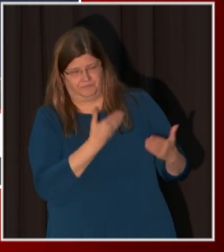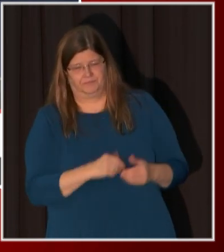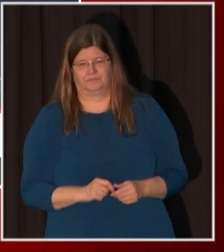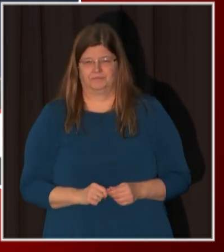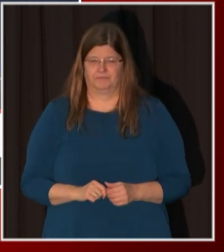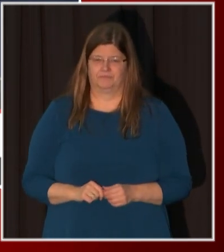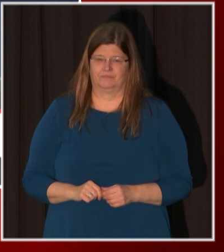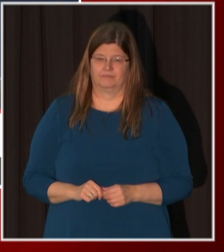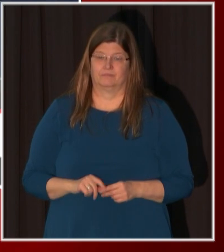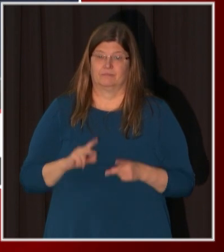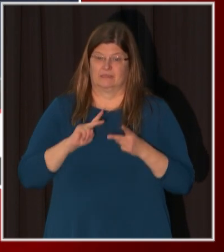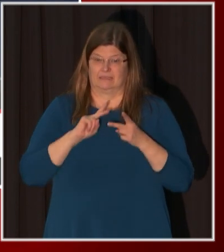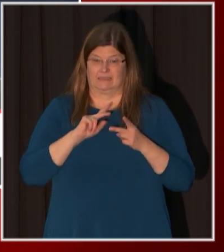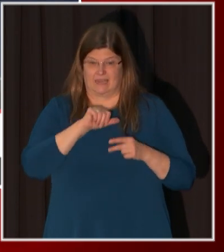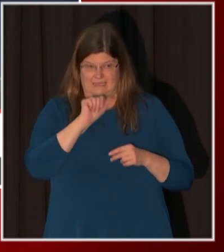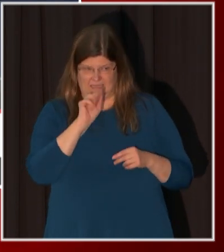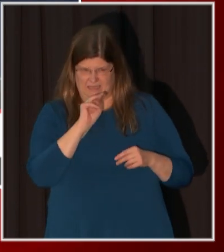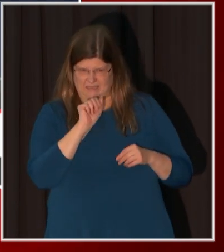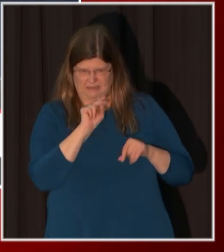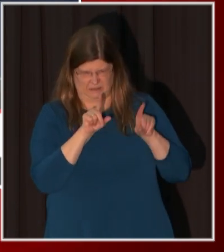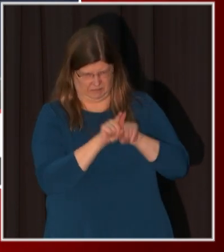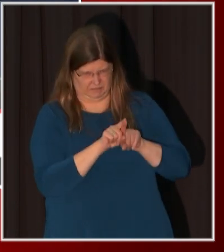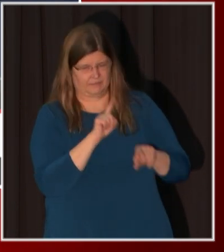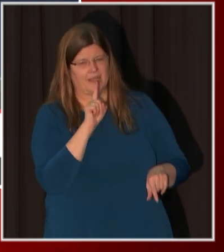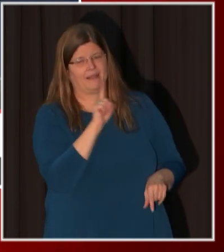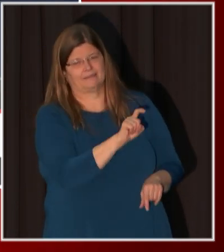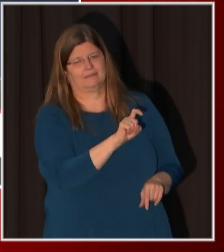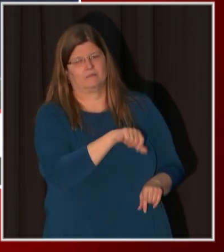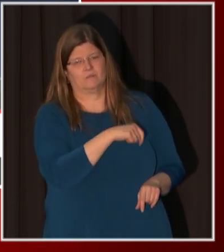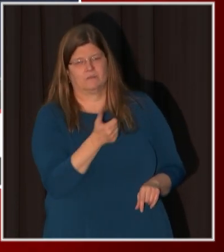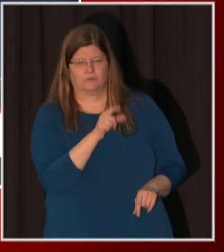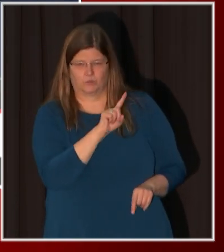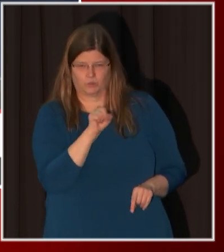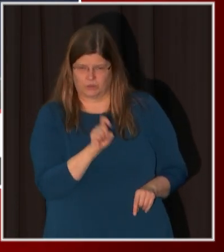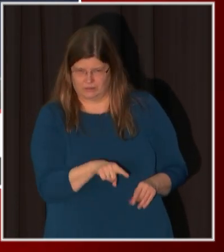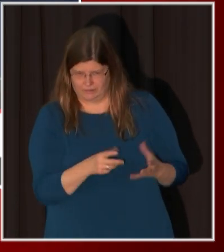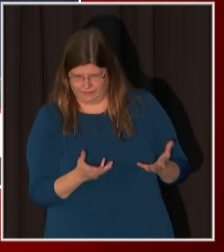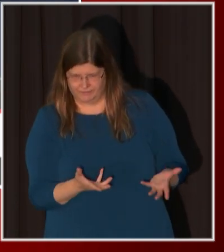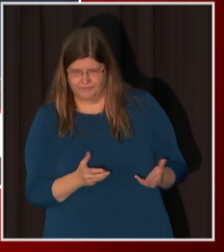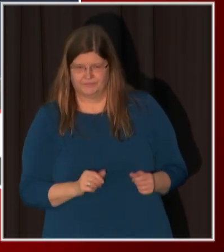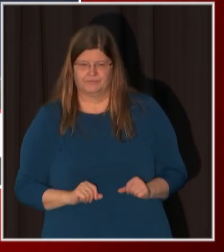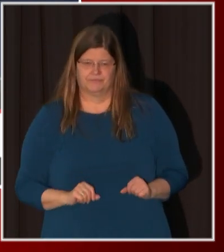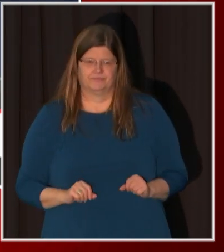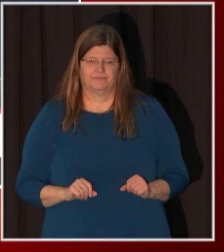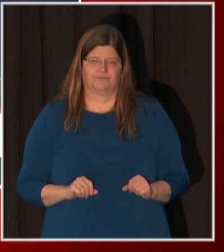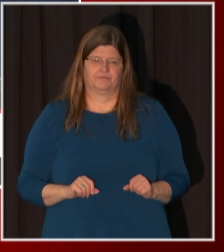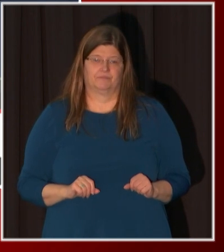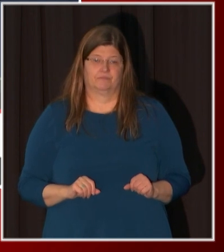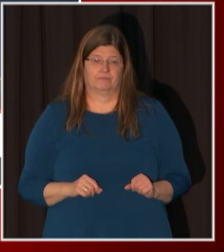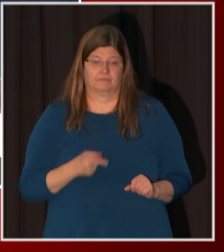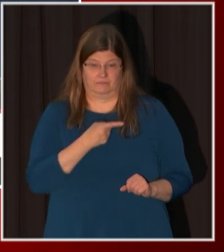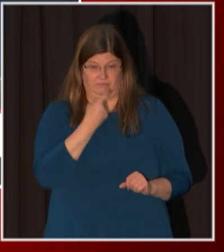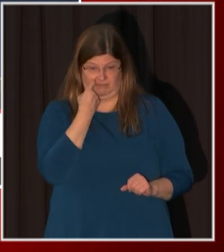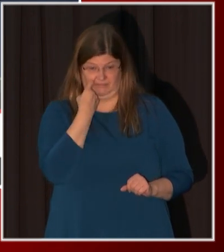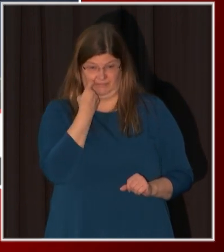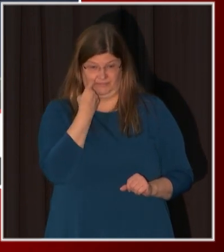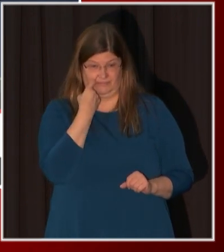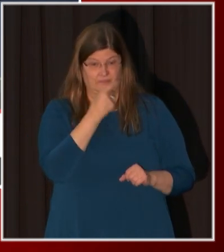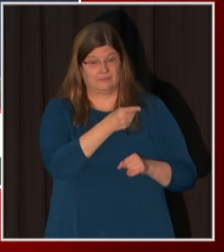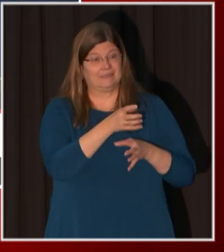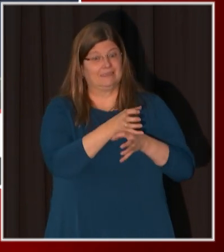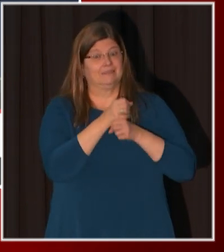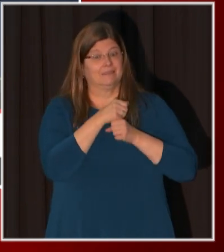My second question is, Washington Legal Clinic for the Homeless sent a letter to your office on Friday requesting that every